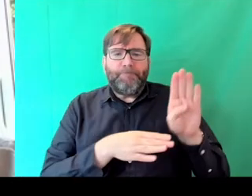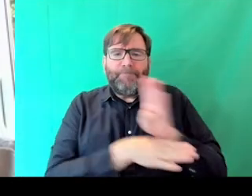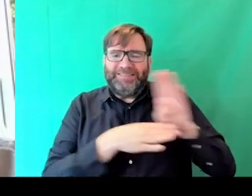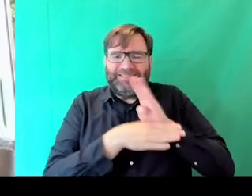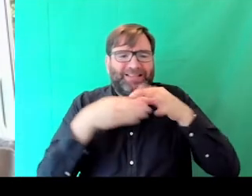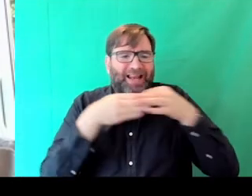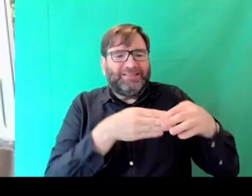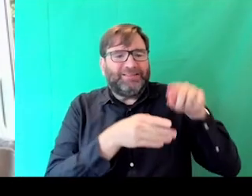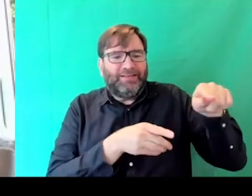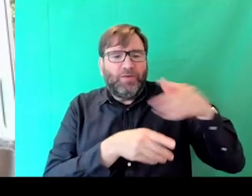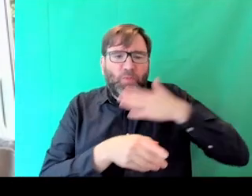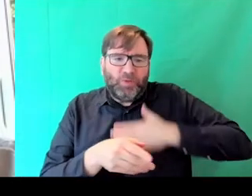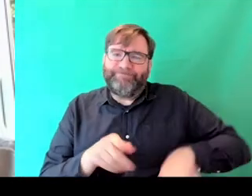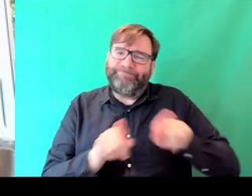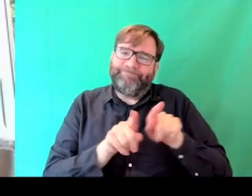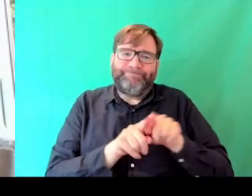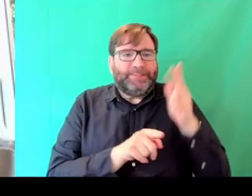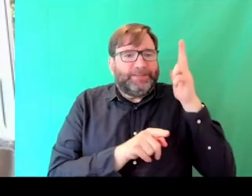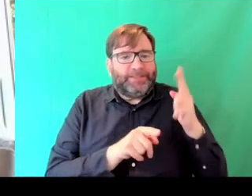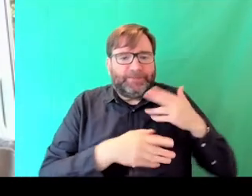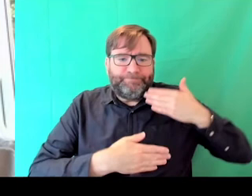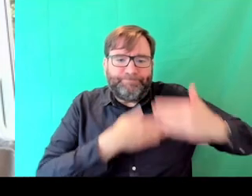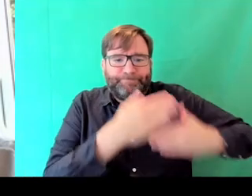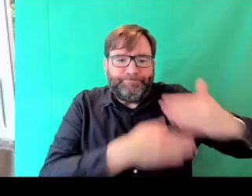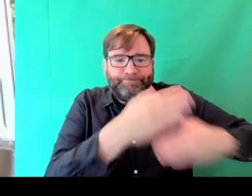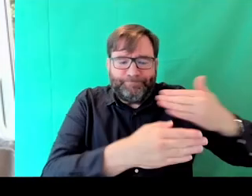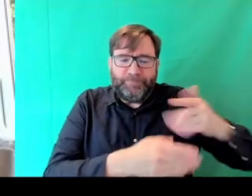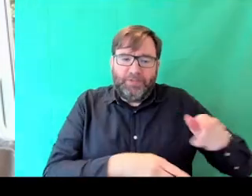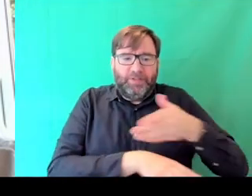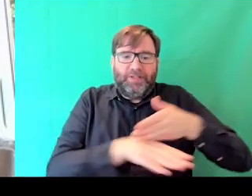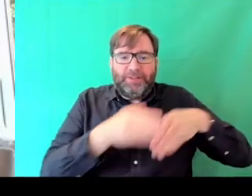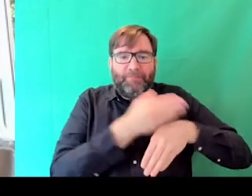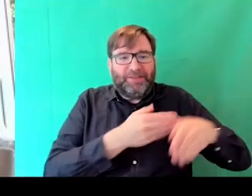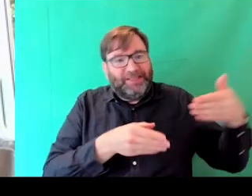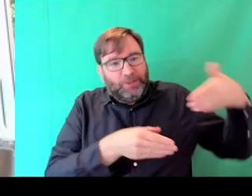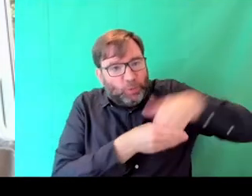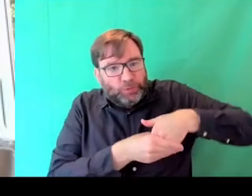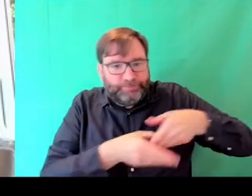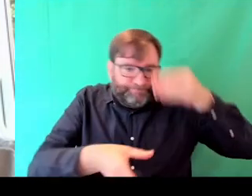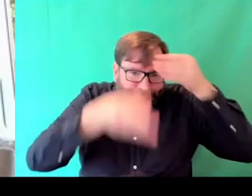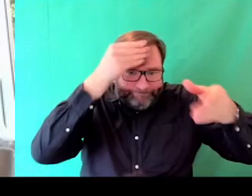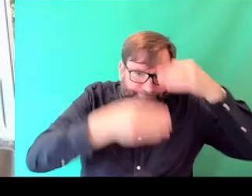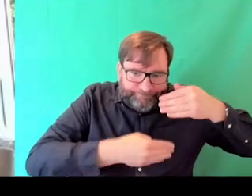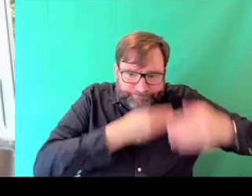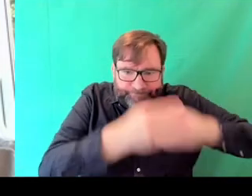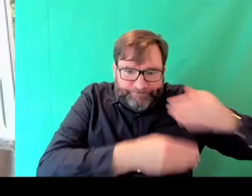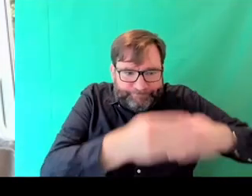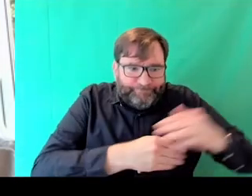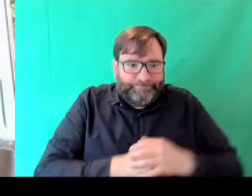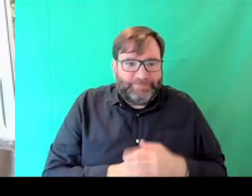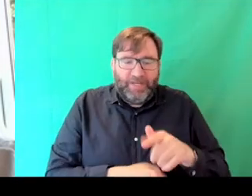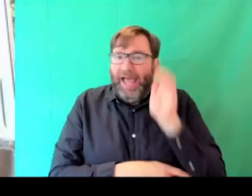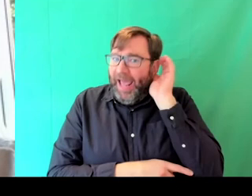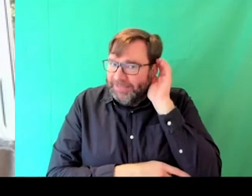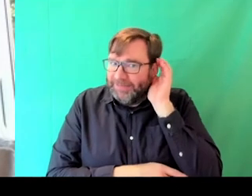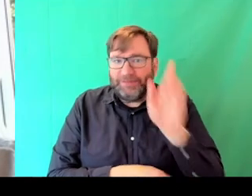your consumers with disabilities, if you have a way to garner that feedback. It is critically important to, you know, to hear those